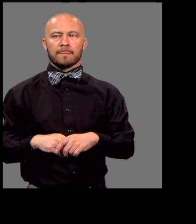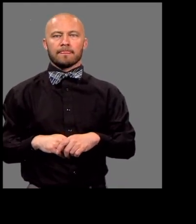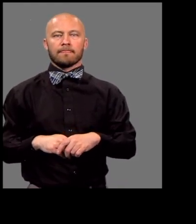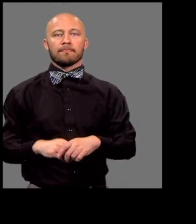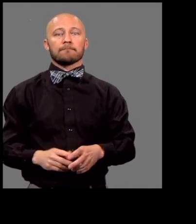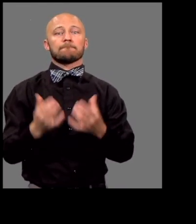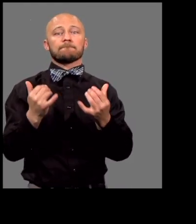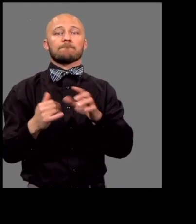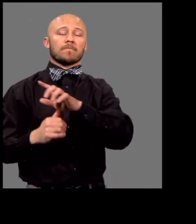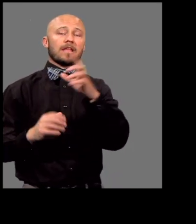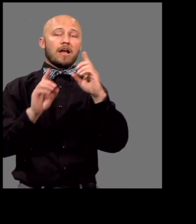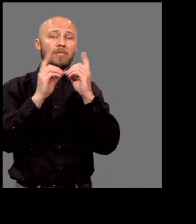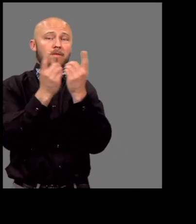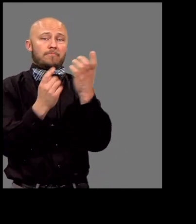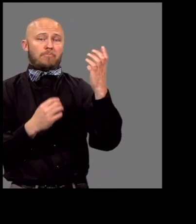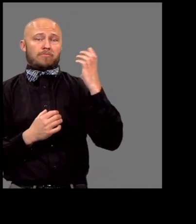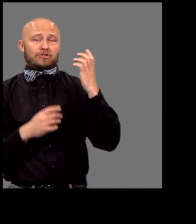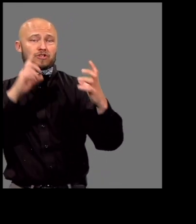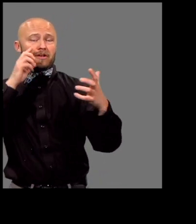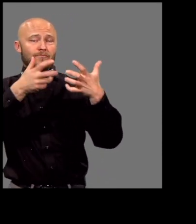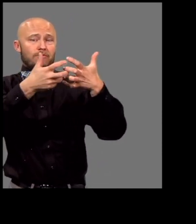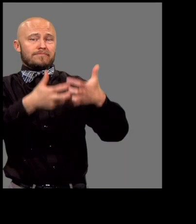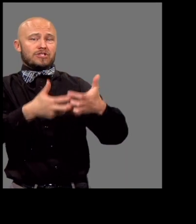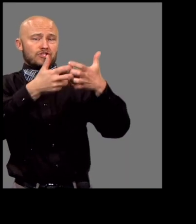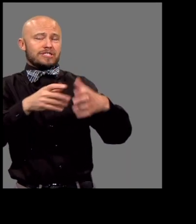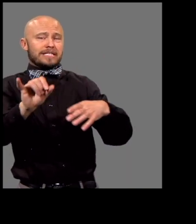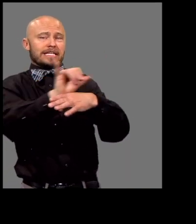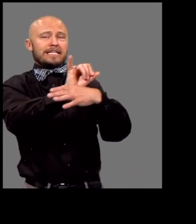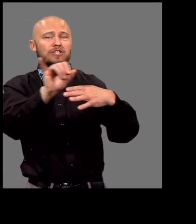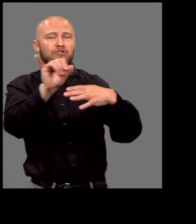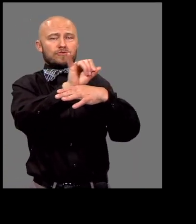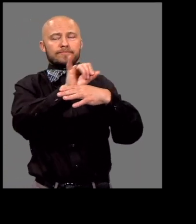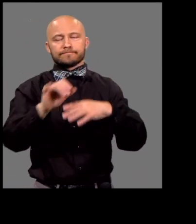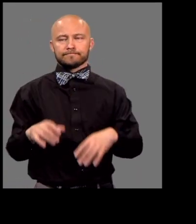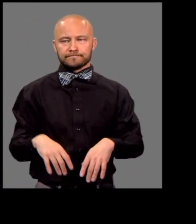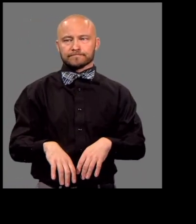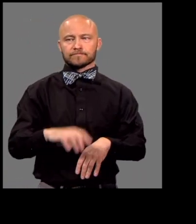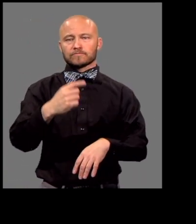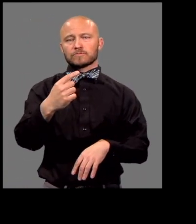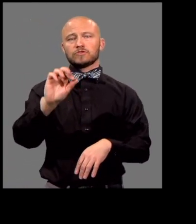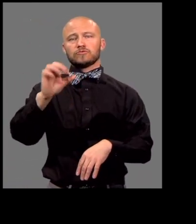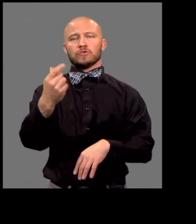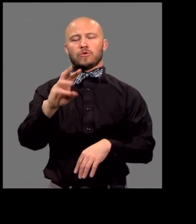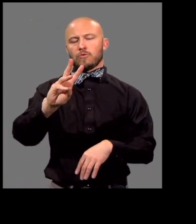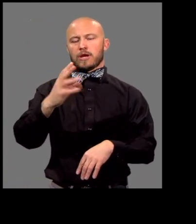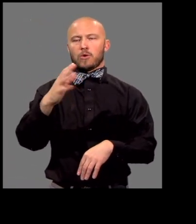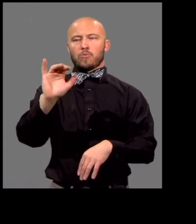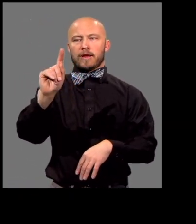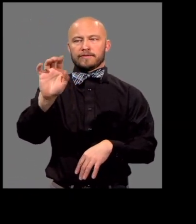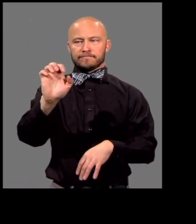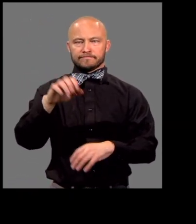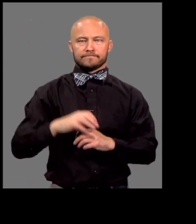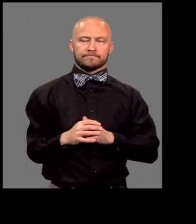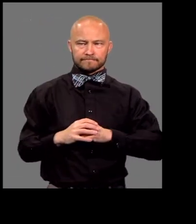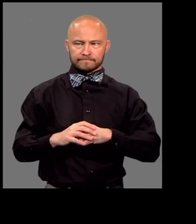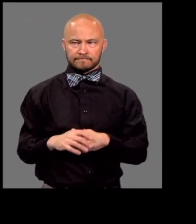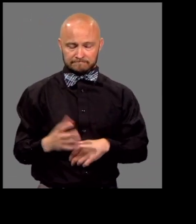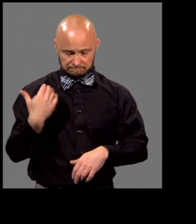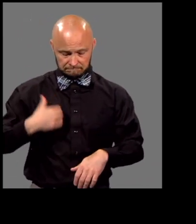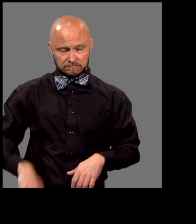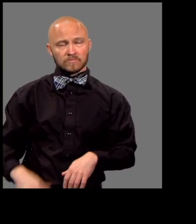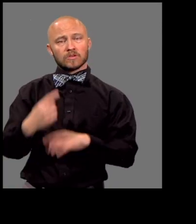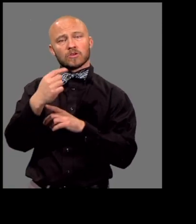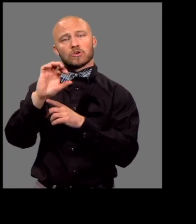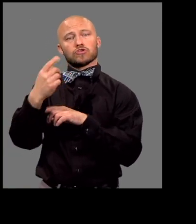now I'd like to introduce our department chair for Machining and Industrial Technology Maintenance, Mr. Greg White. My